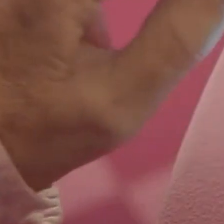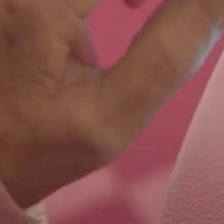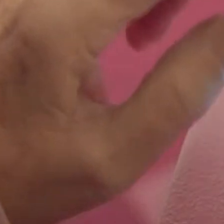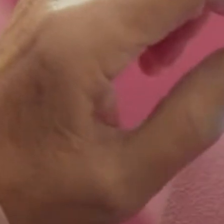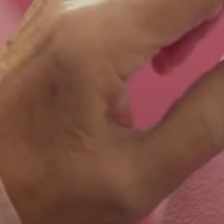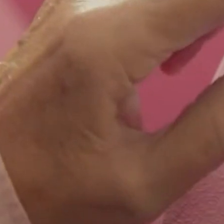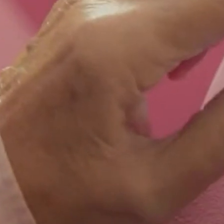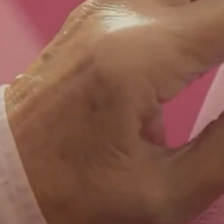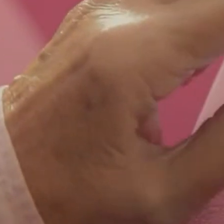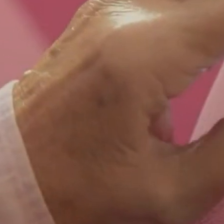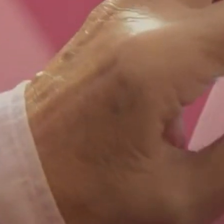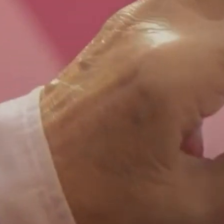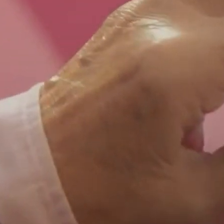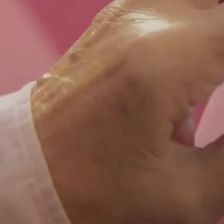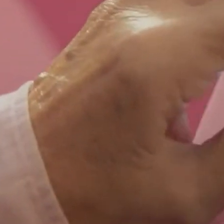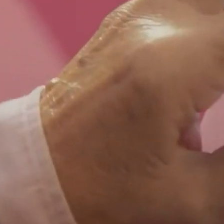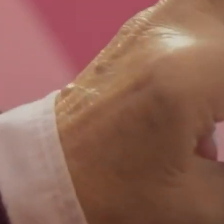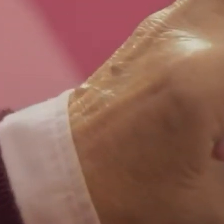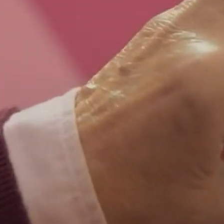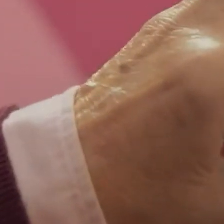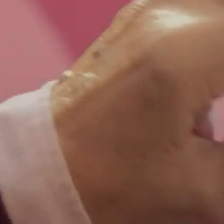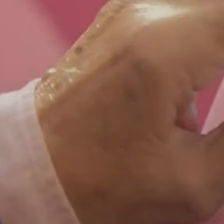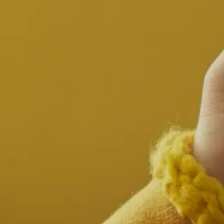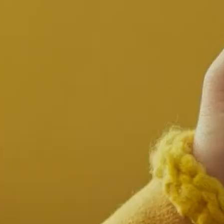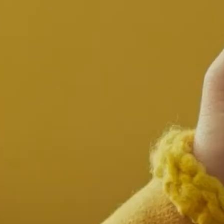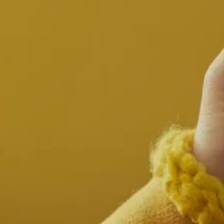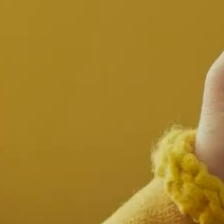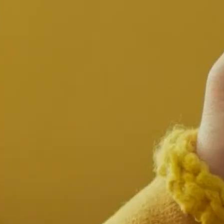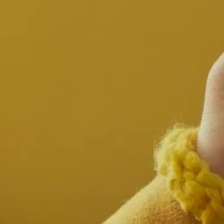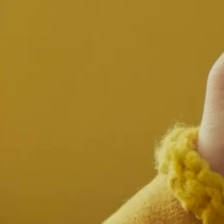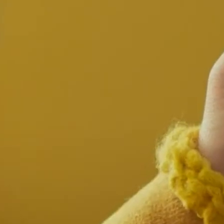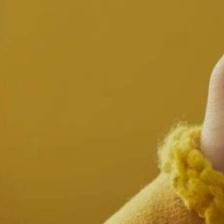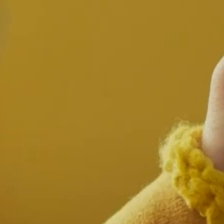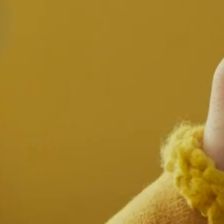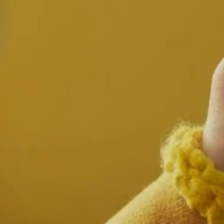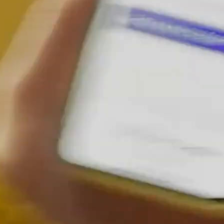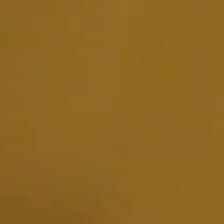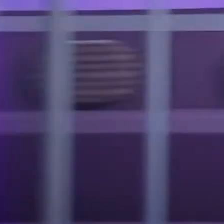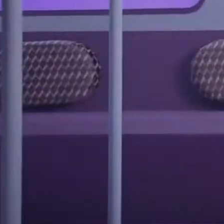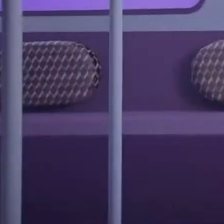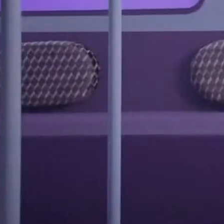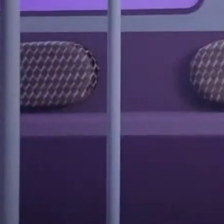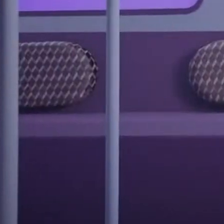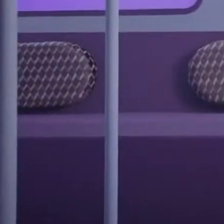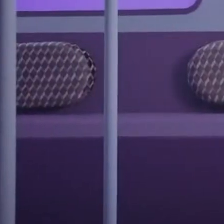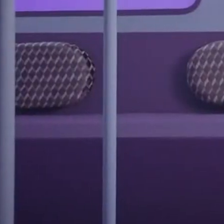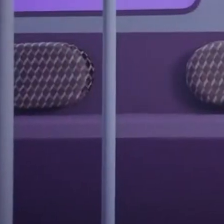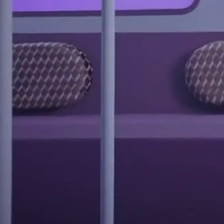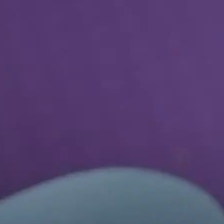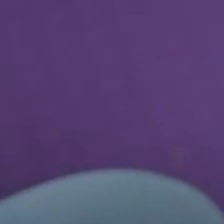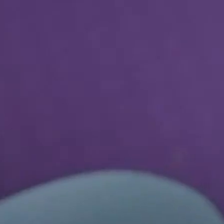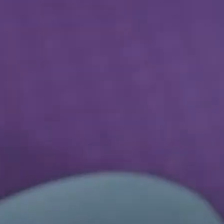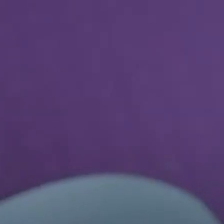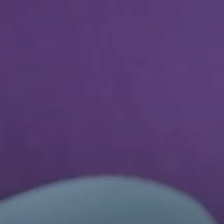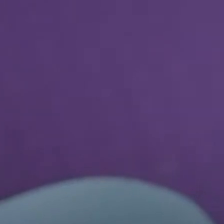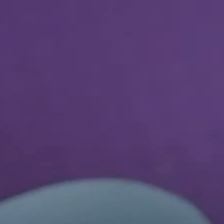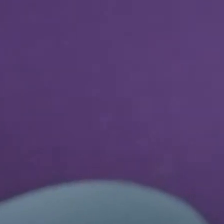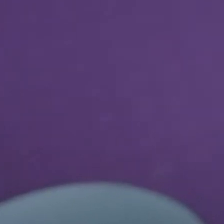Alert app. So Paul tested positive and entered a code in his app, which anonymously alerted Jan, so Jan stayed home and Mo went to work safely.